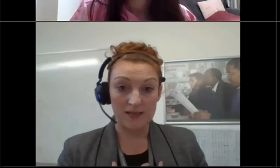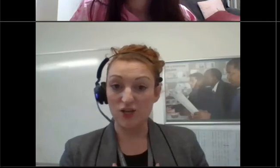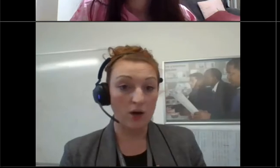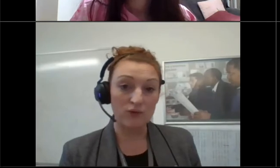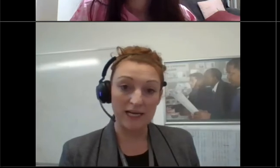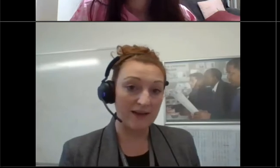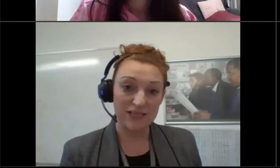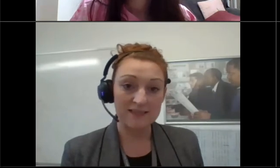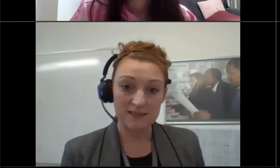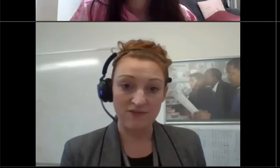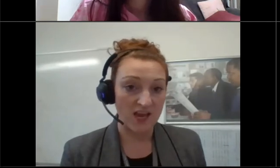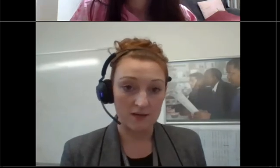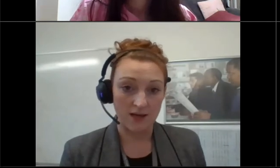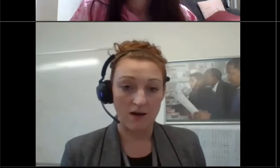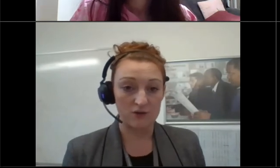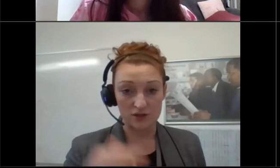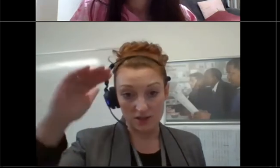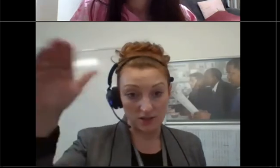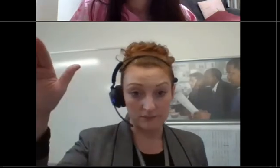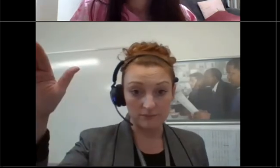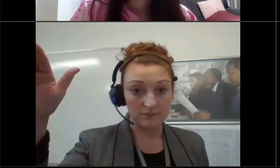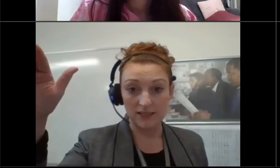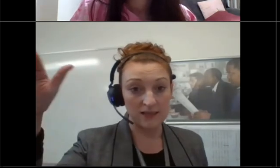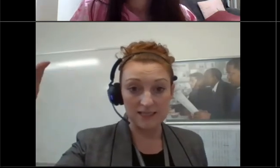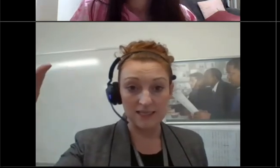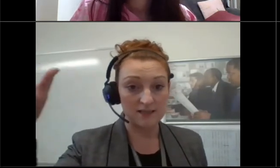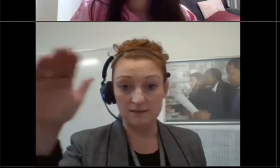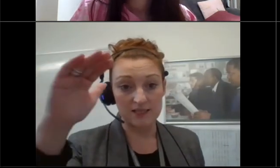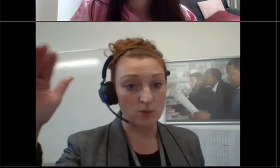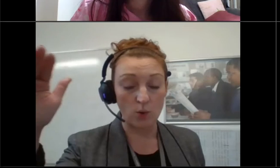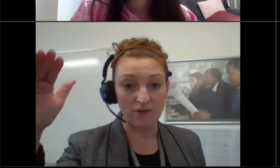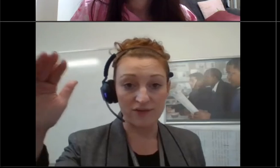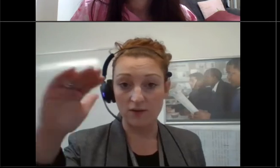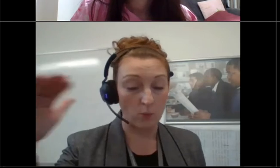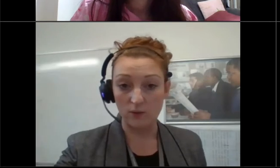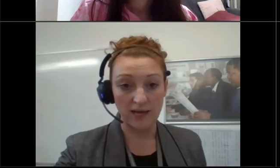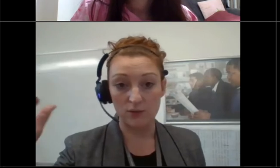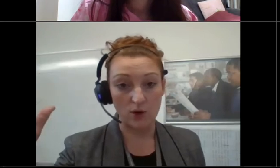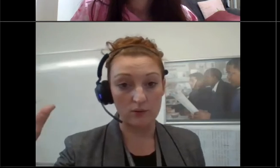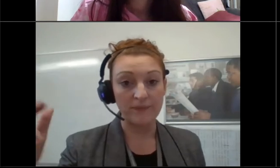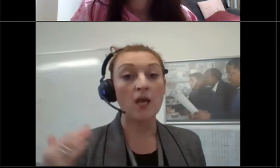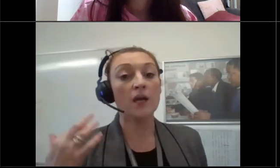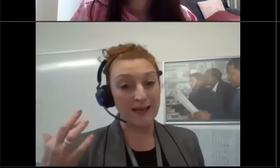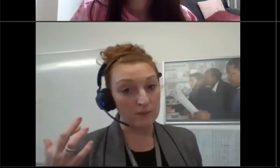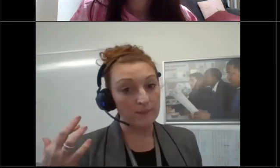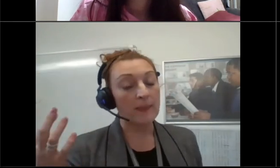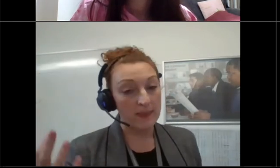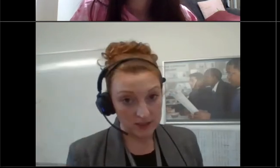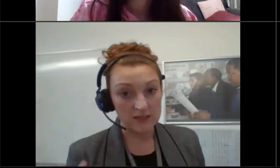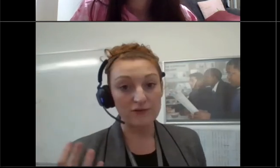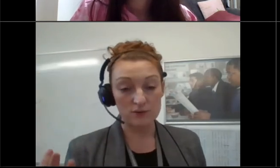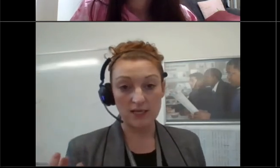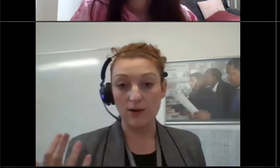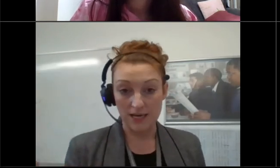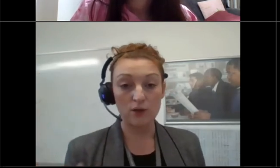My view would be that you can't really have a list of things that are just, you know, this is a one-off that will get you gone.